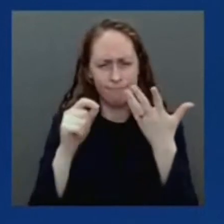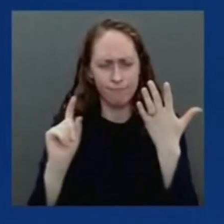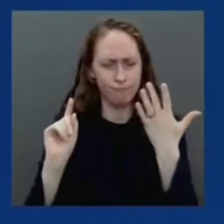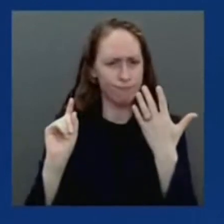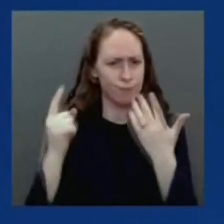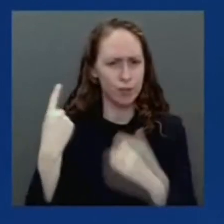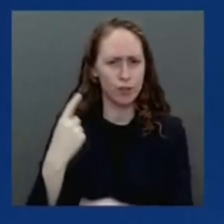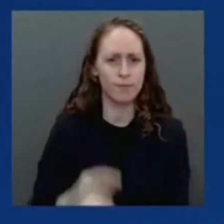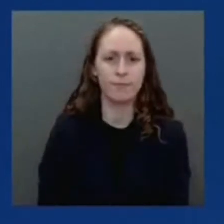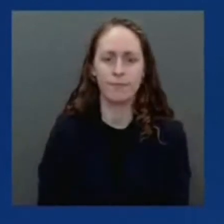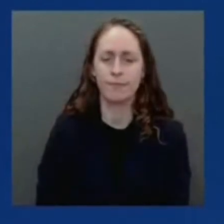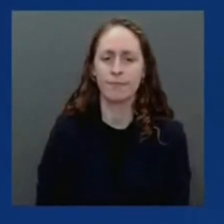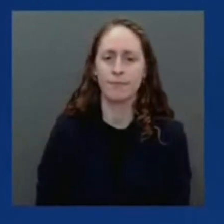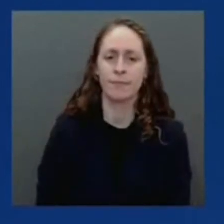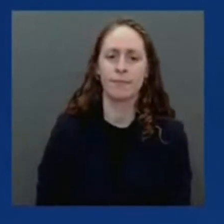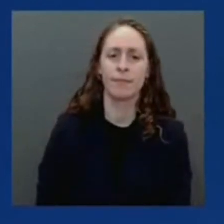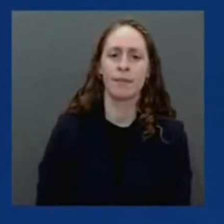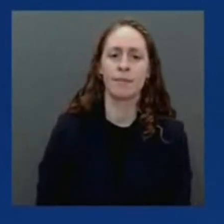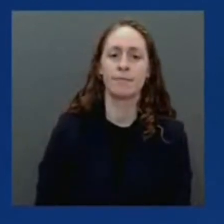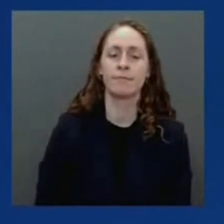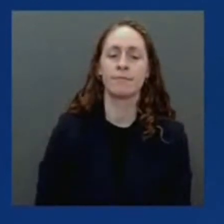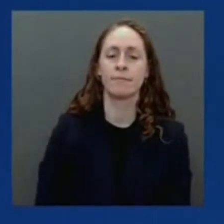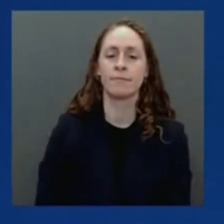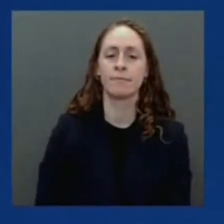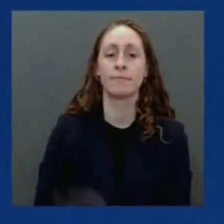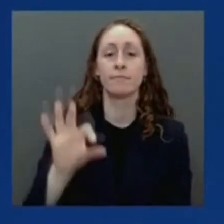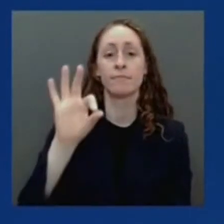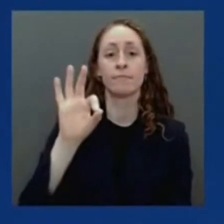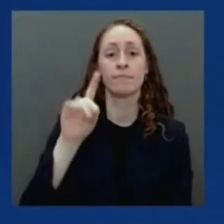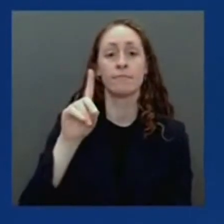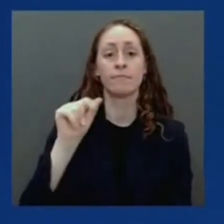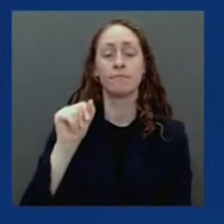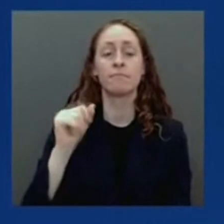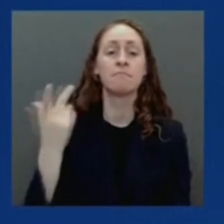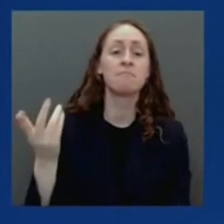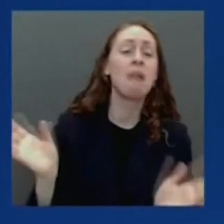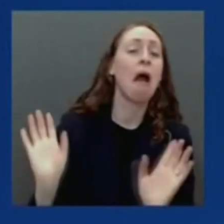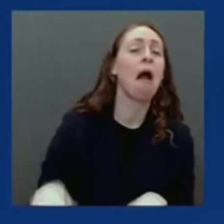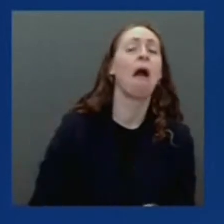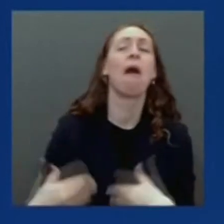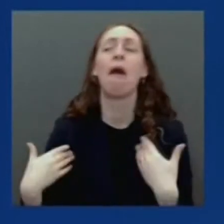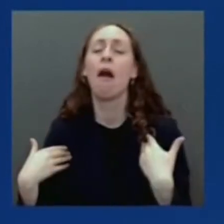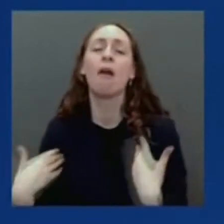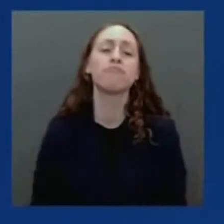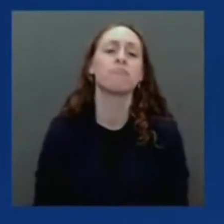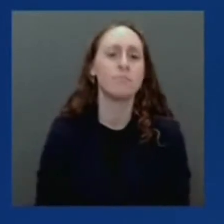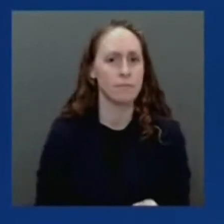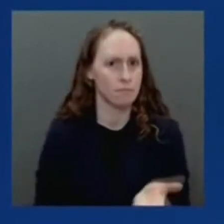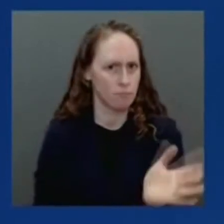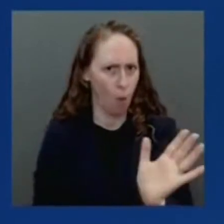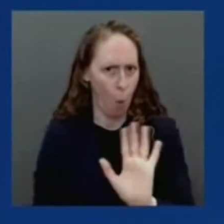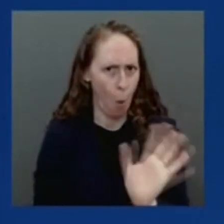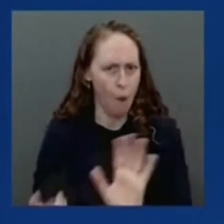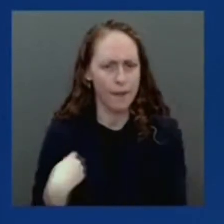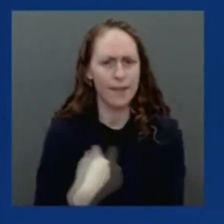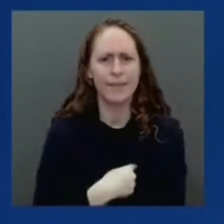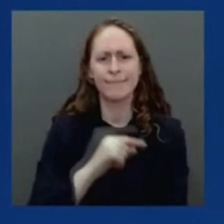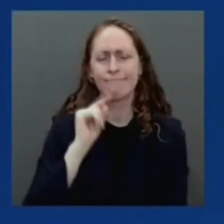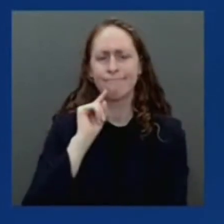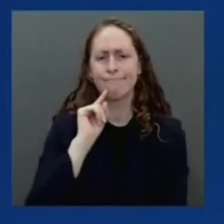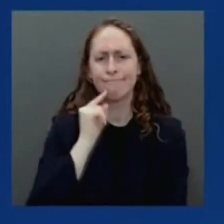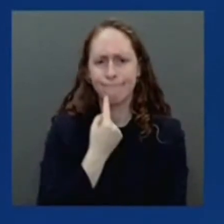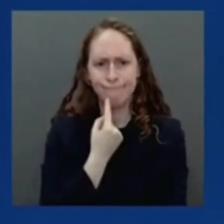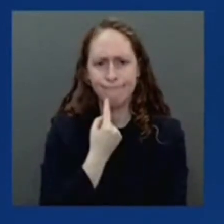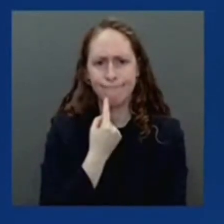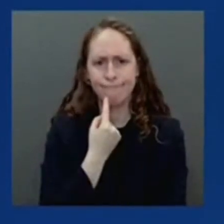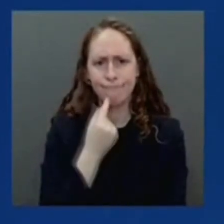in their review process. They know that they are the gold standard that all of us rely on. If and when the FDA and CDC decide to move